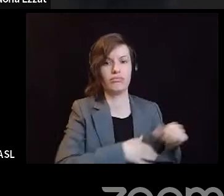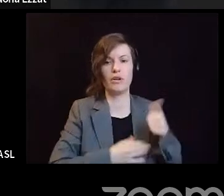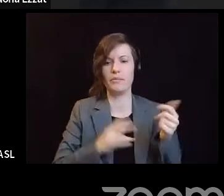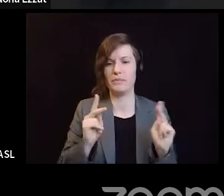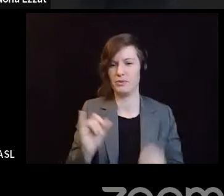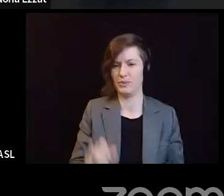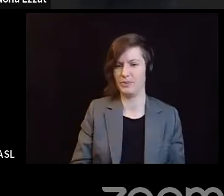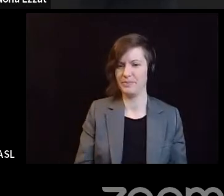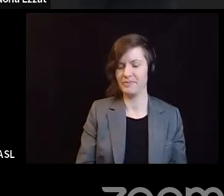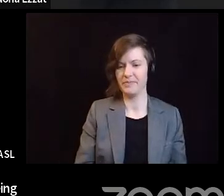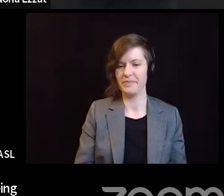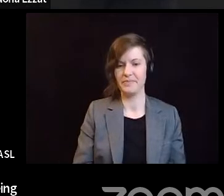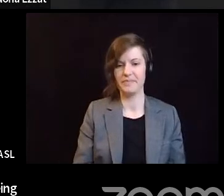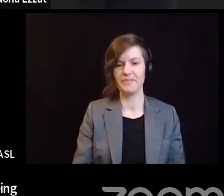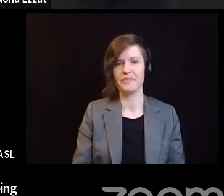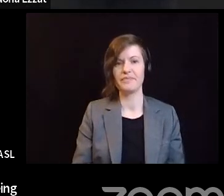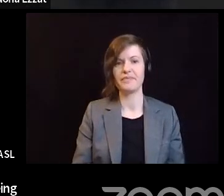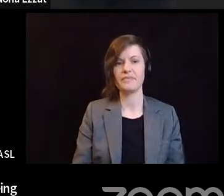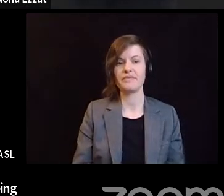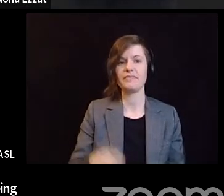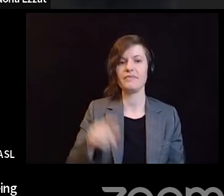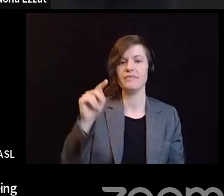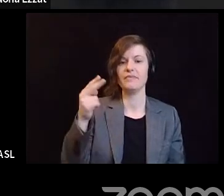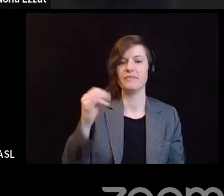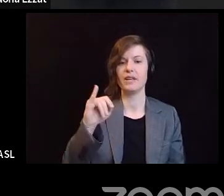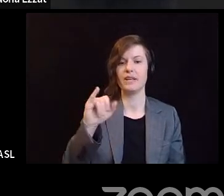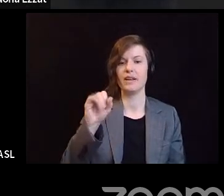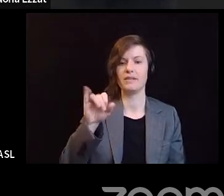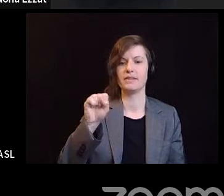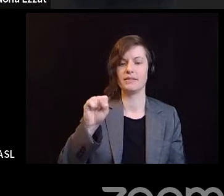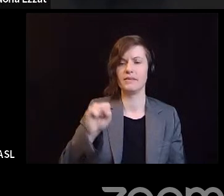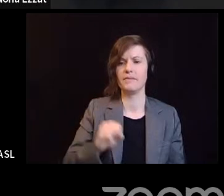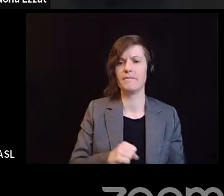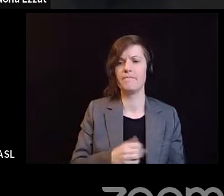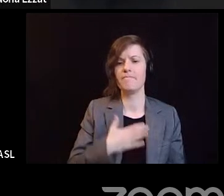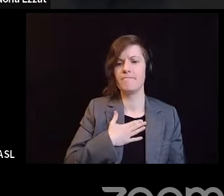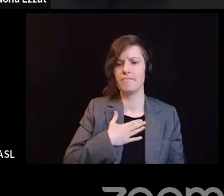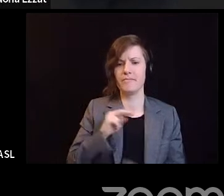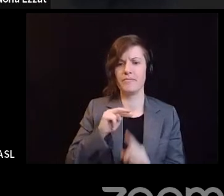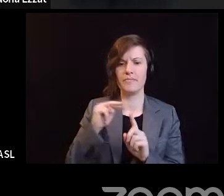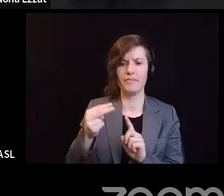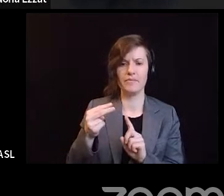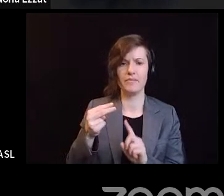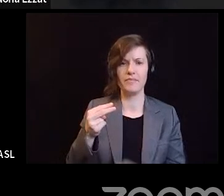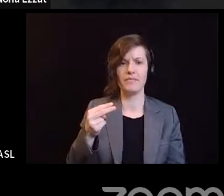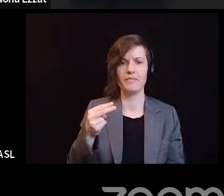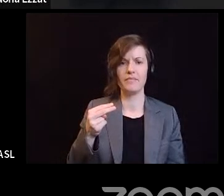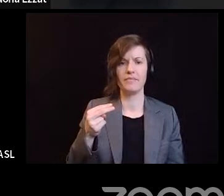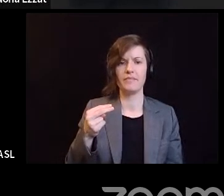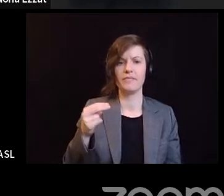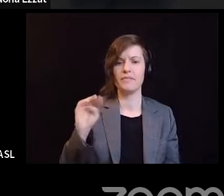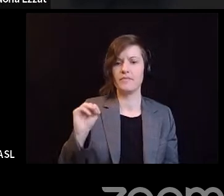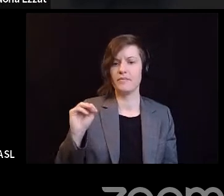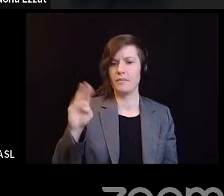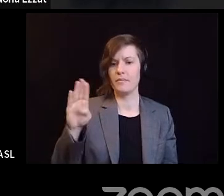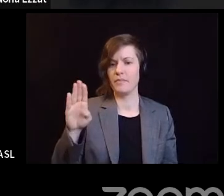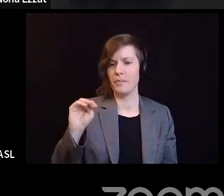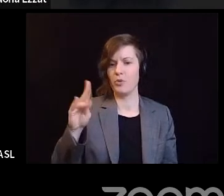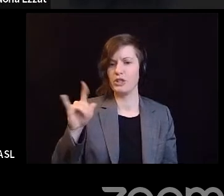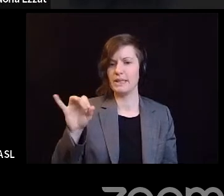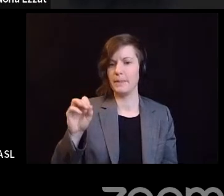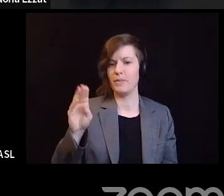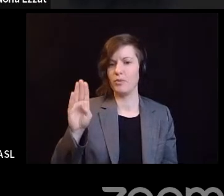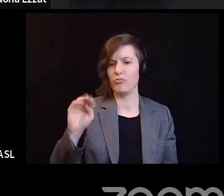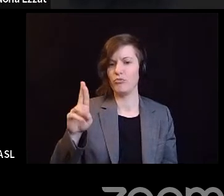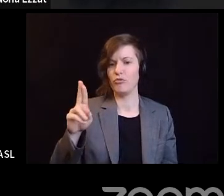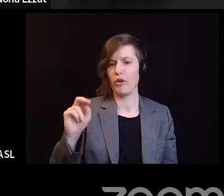like, I mean, my view of this is that, yes, the Brotherhood reflects its context. The context is not democratic. The Brotherhood is